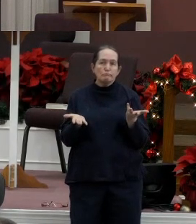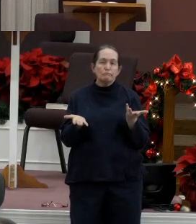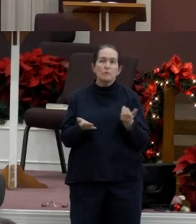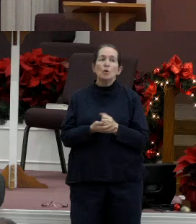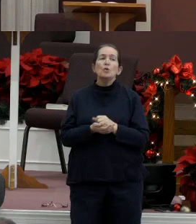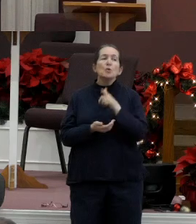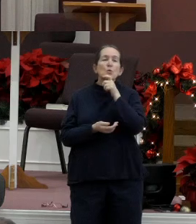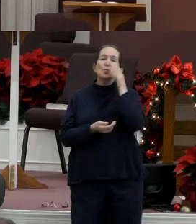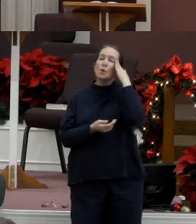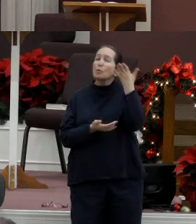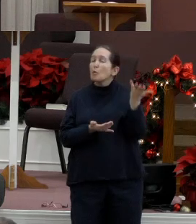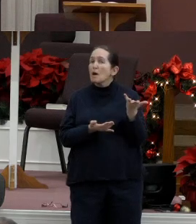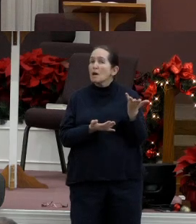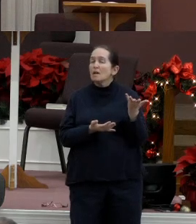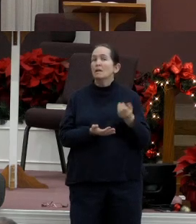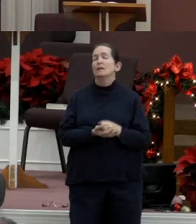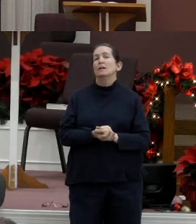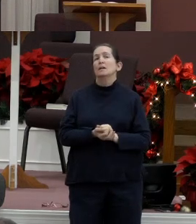Who knows what?